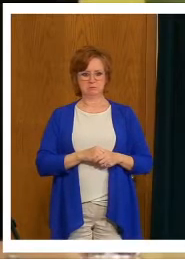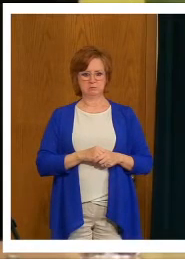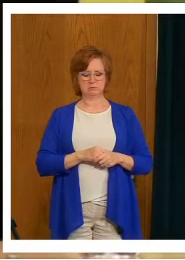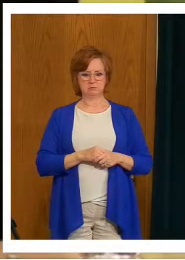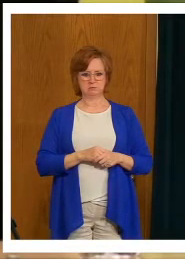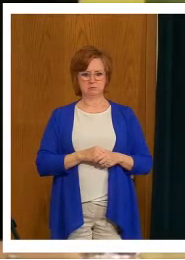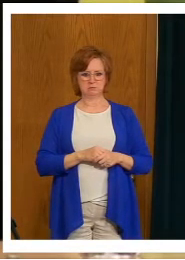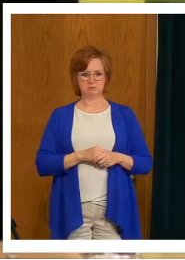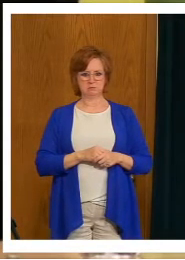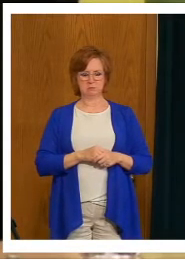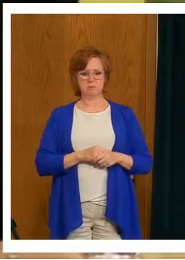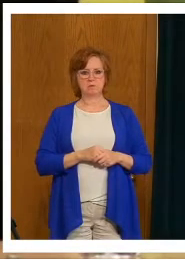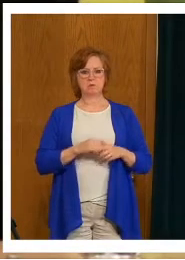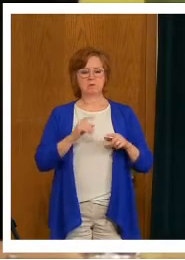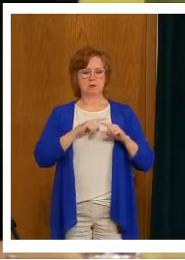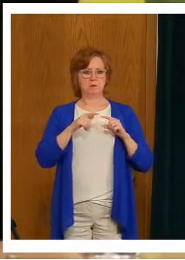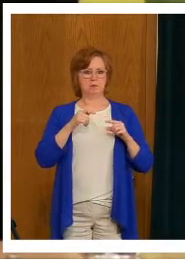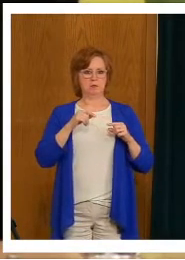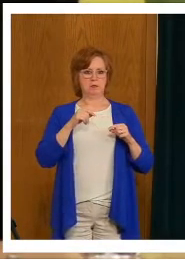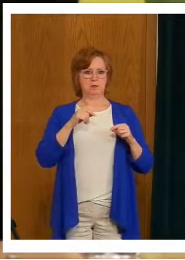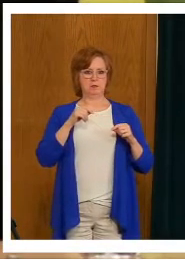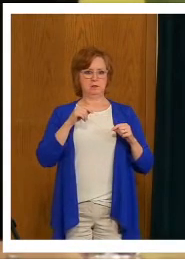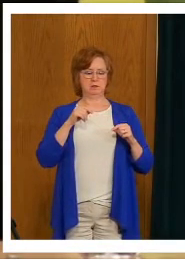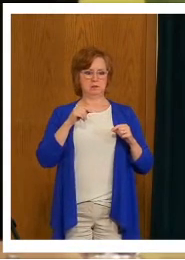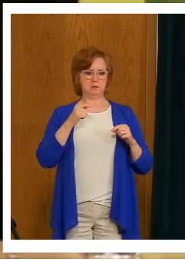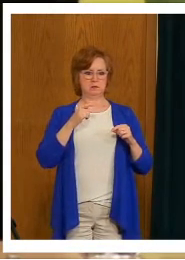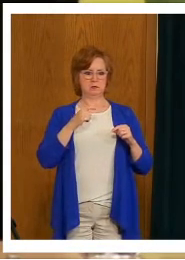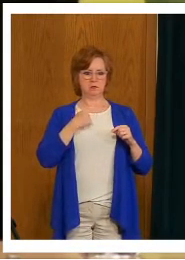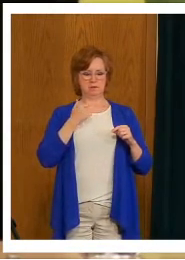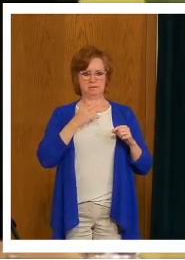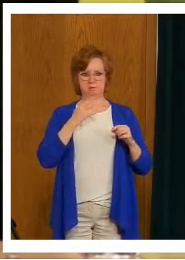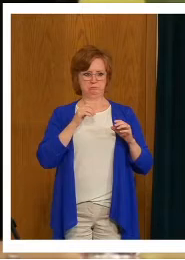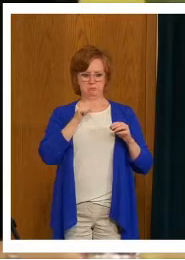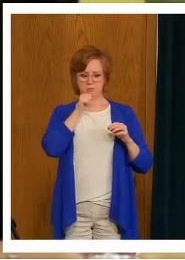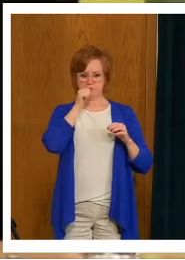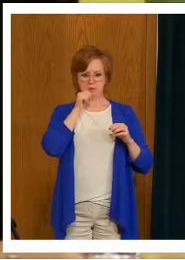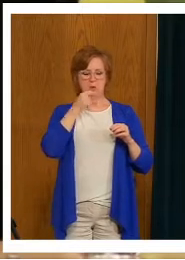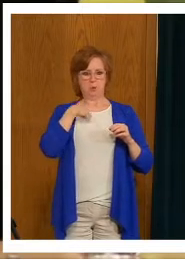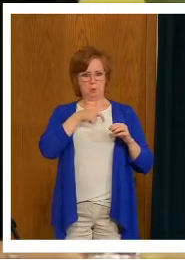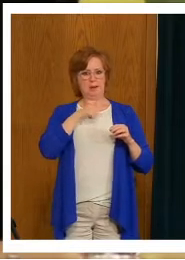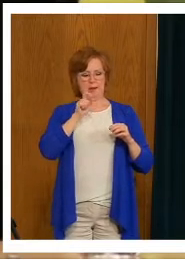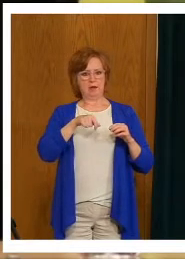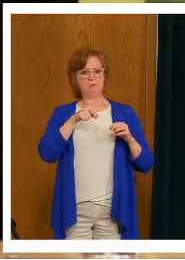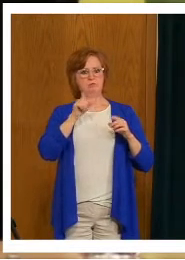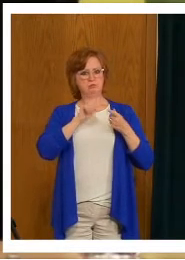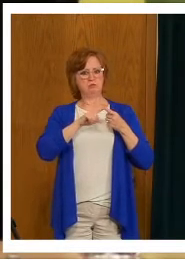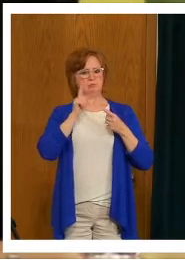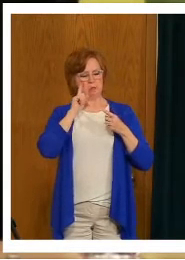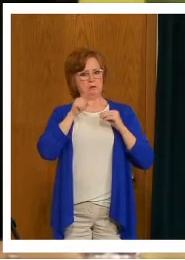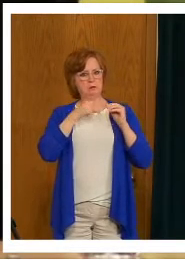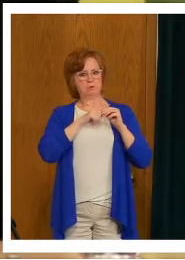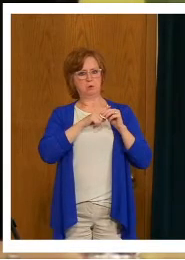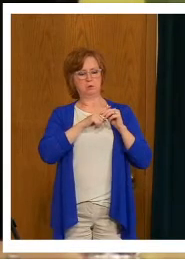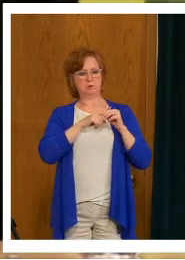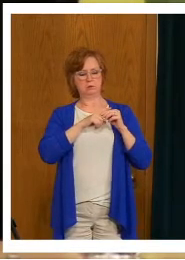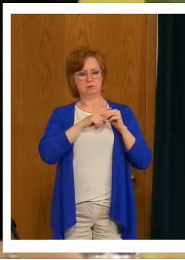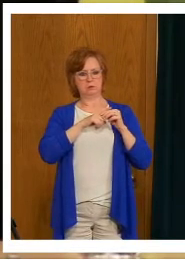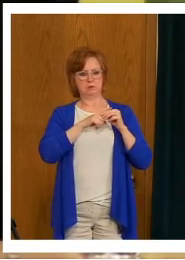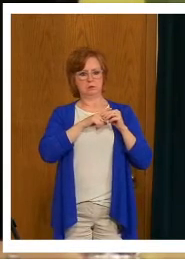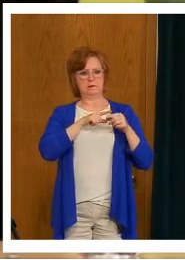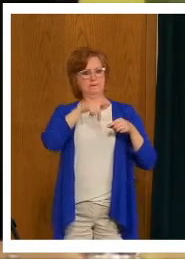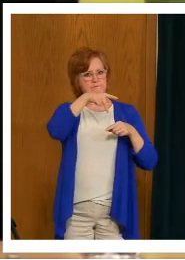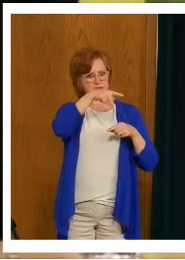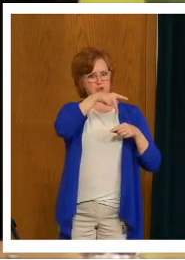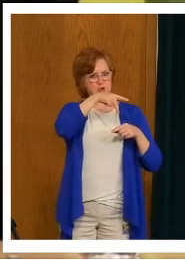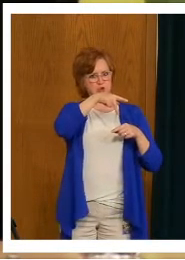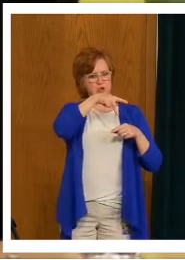this point in time, which would cause us the reason why we're looking very seriously at looking at a